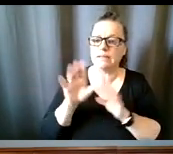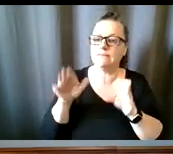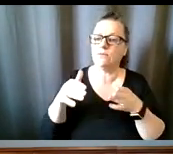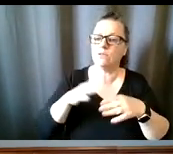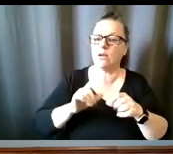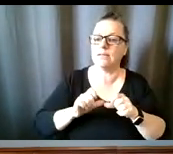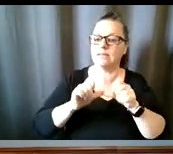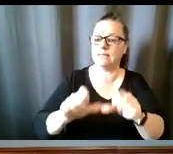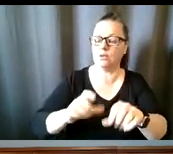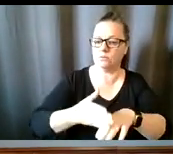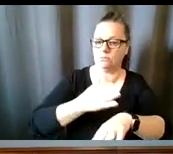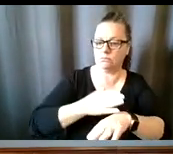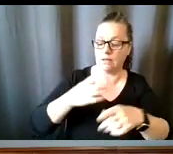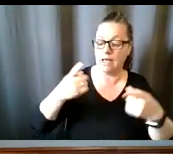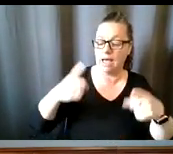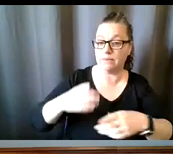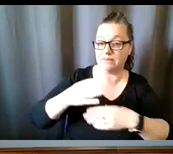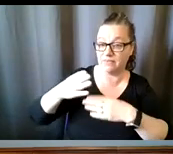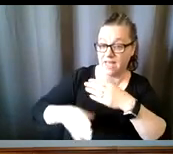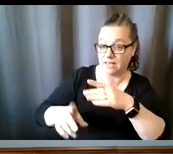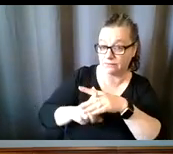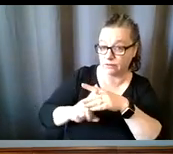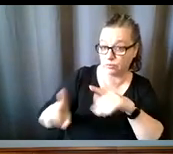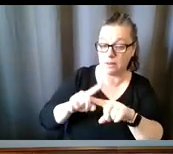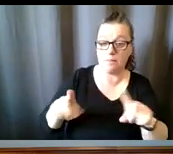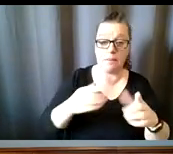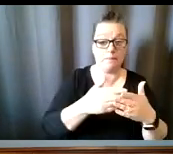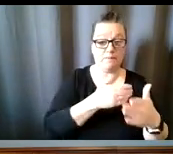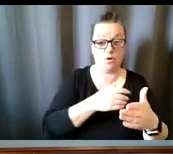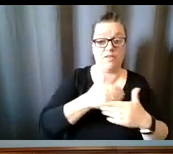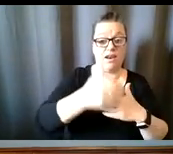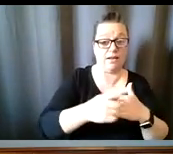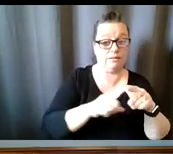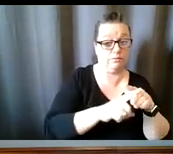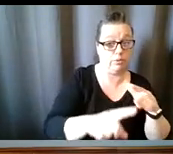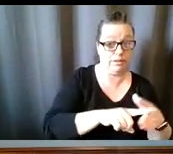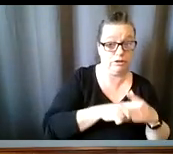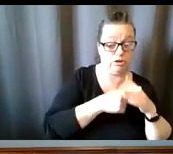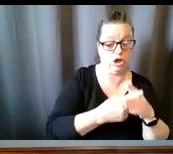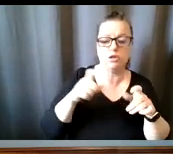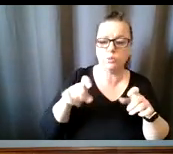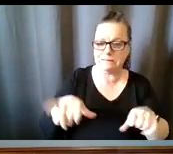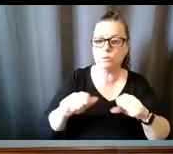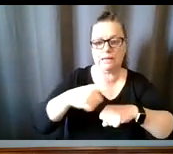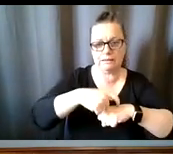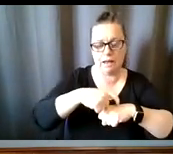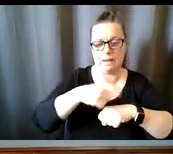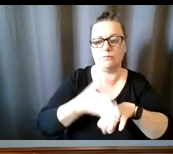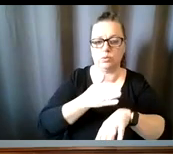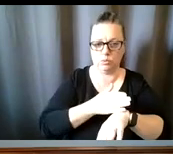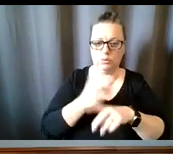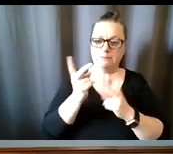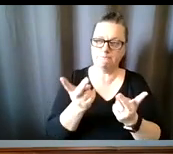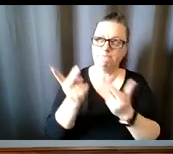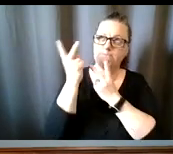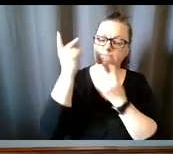It takes place at the end of your sprint, but before the next sprint starts. And you need to take time every time to improve. And this is a great way to do